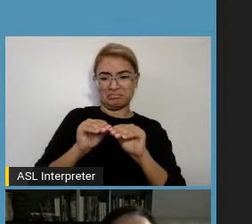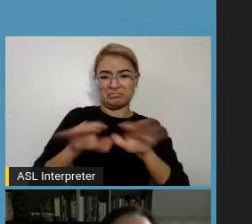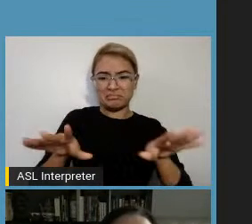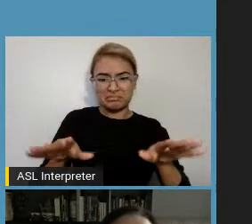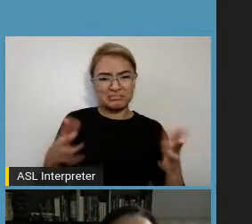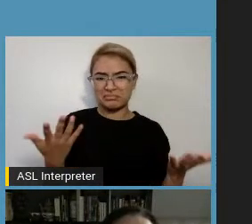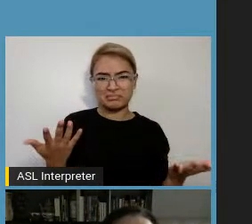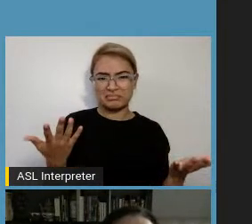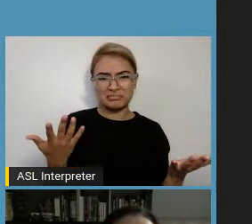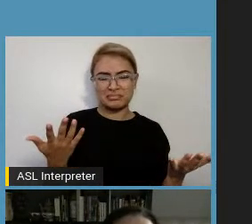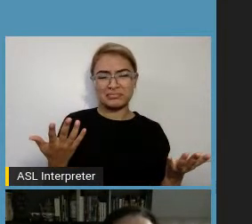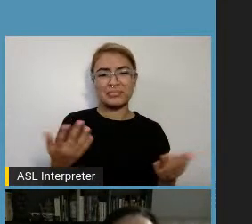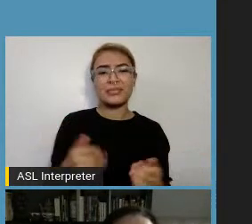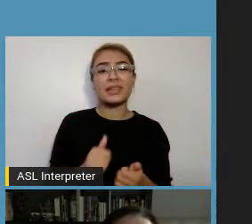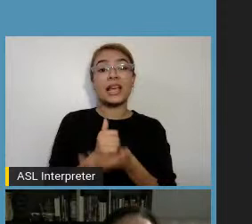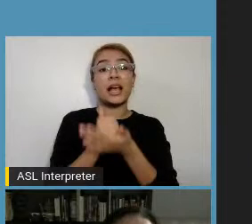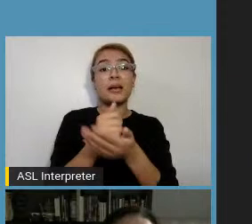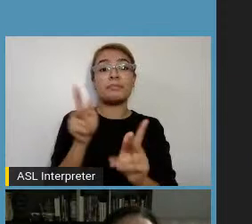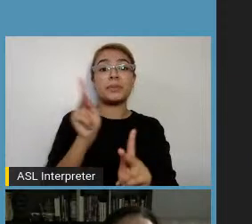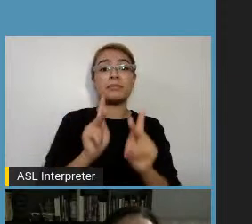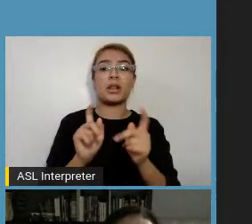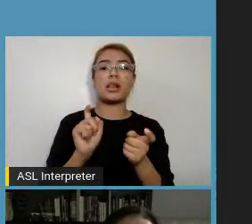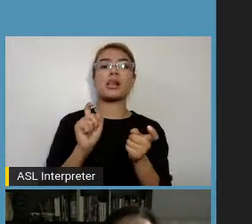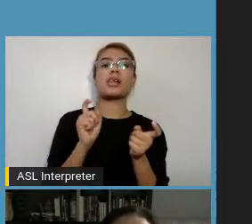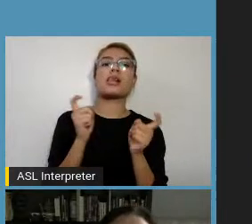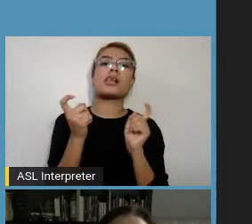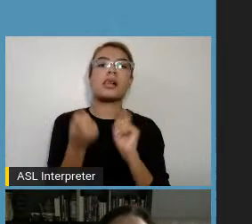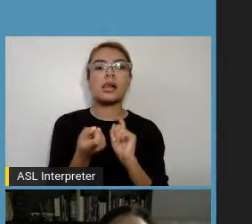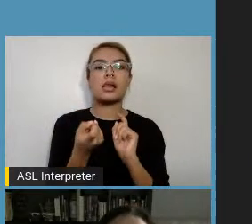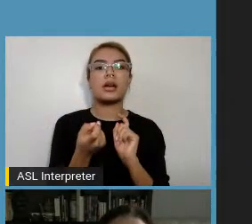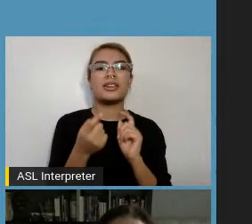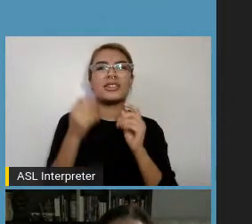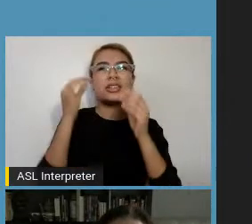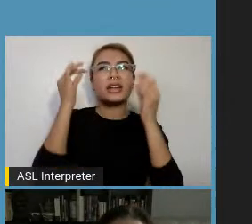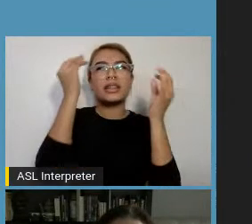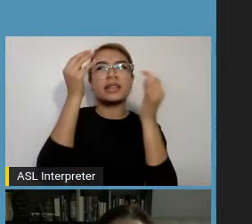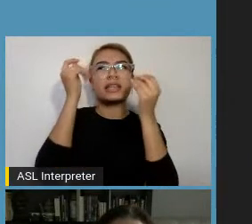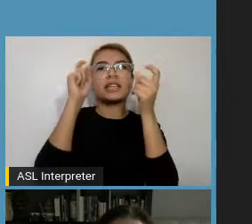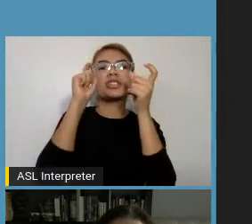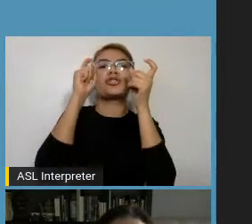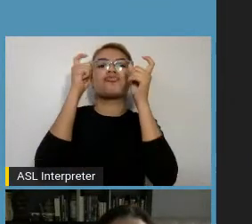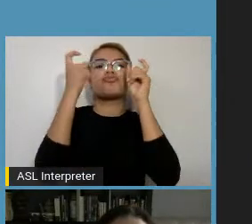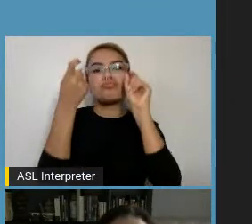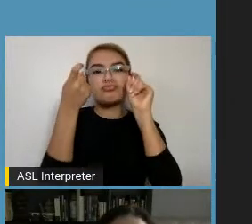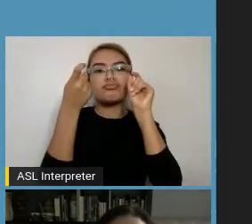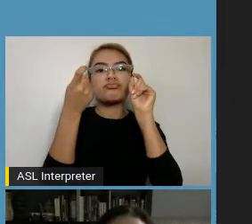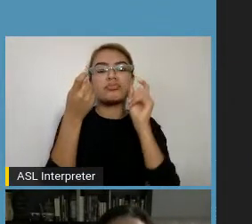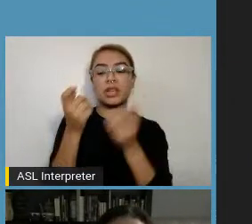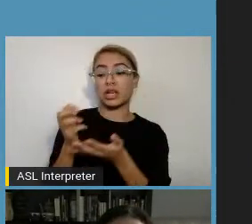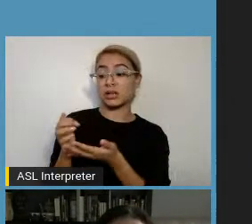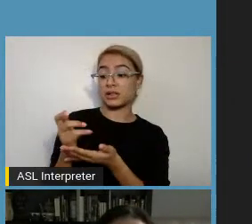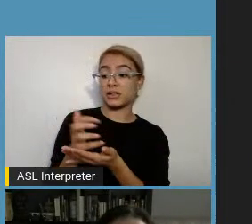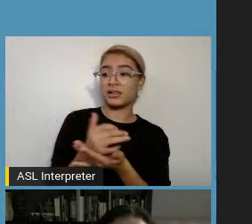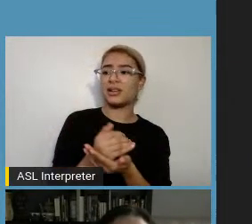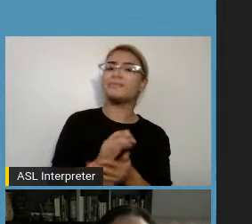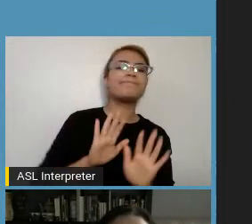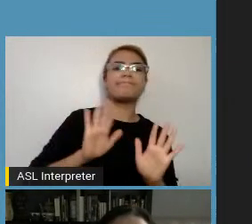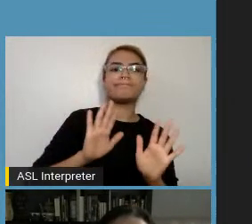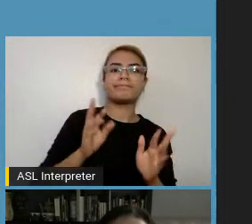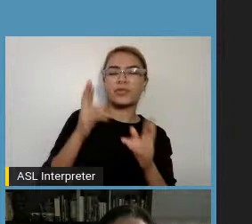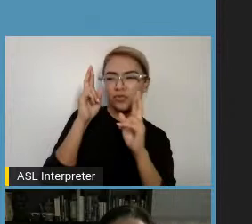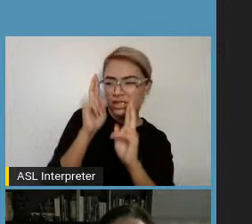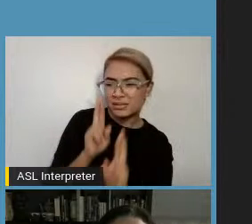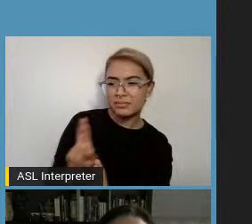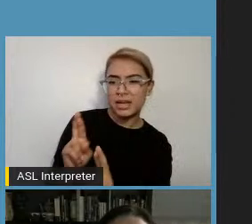and to help people kind of evolve in how we think about the things that we collect, the respect that we show them, how